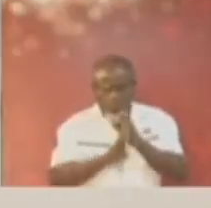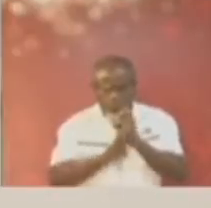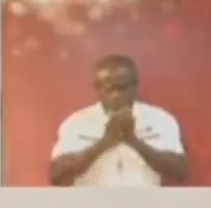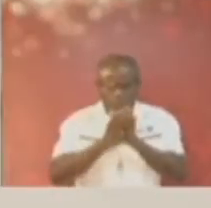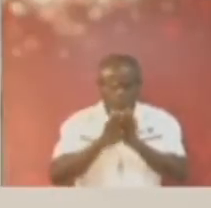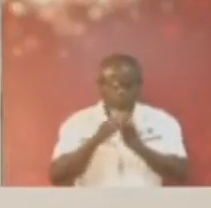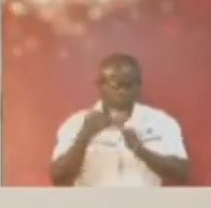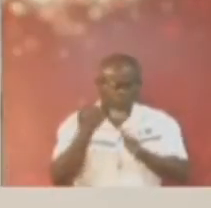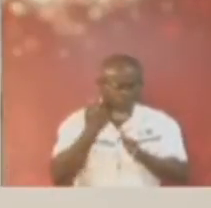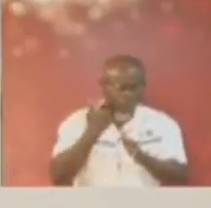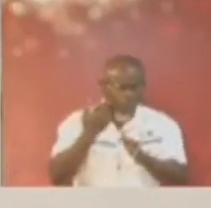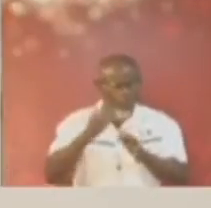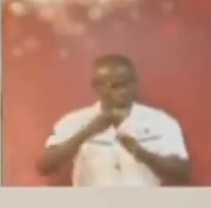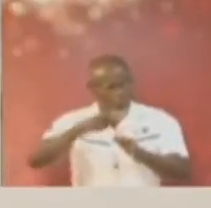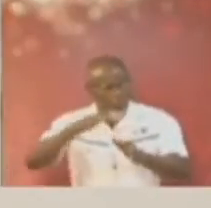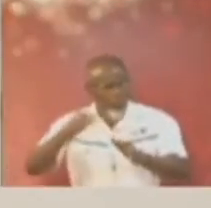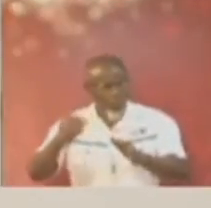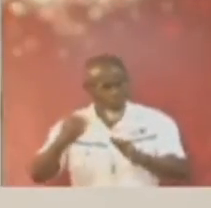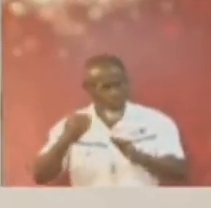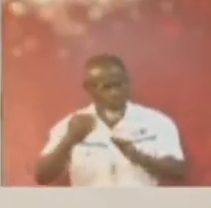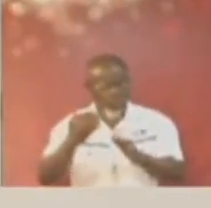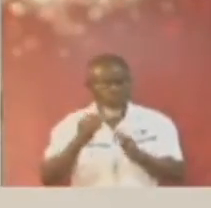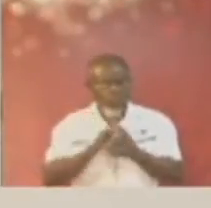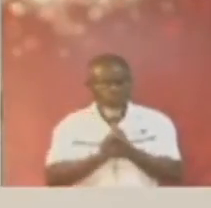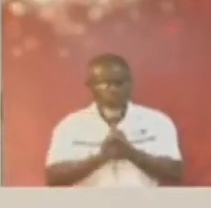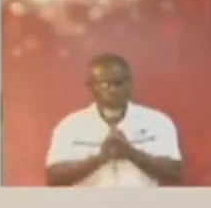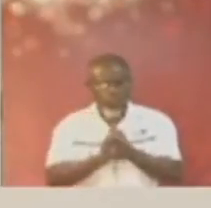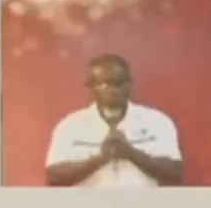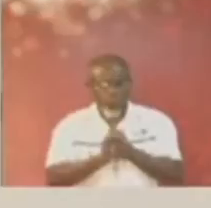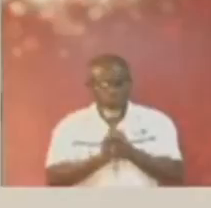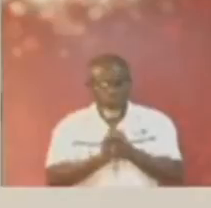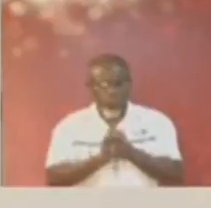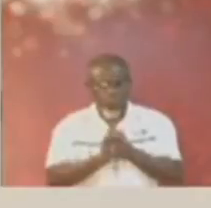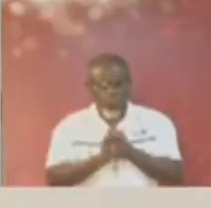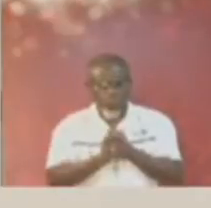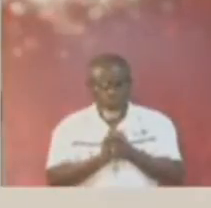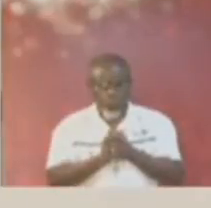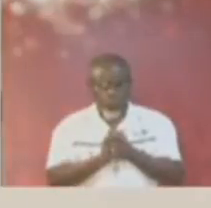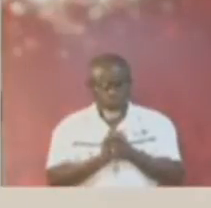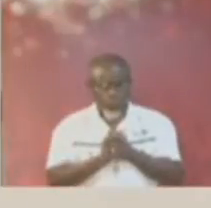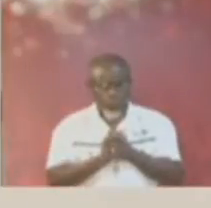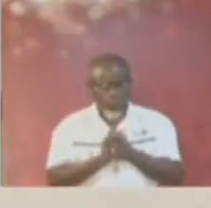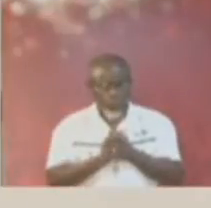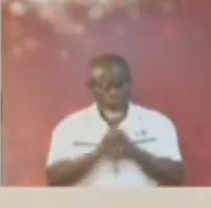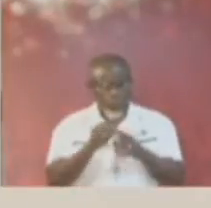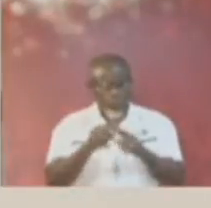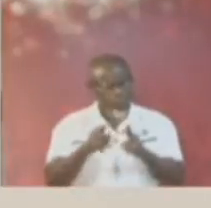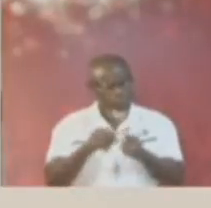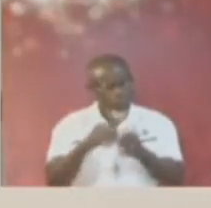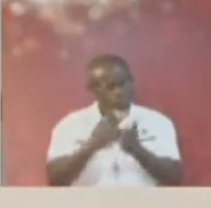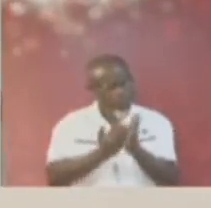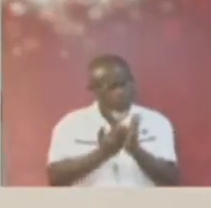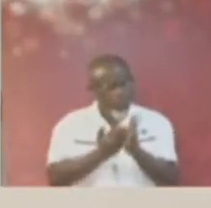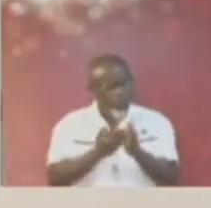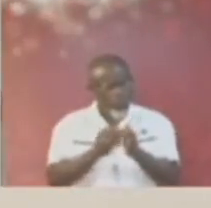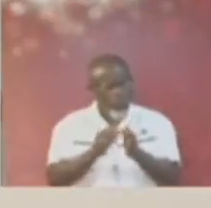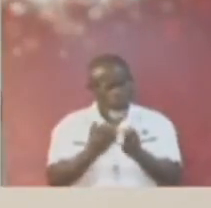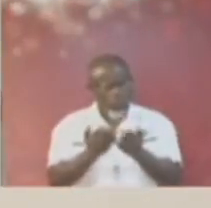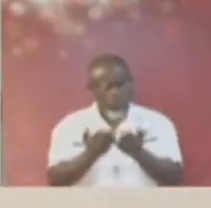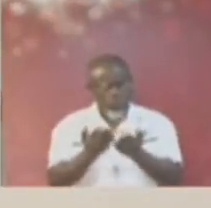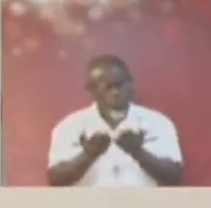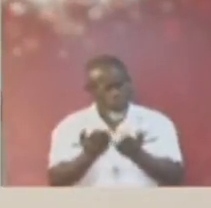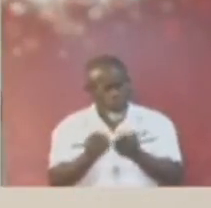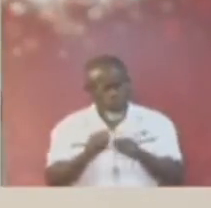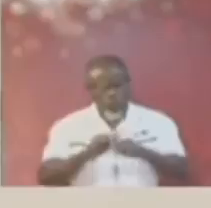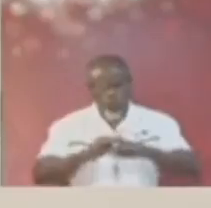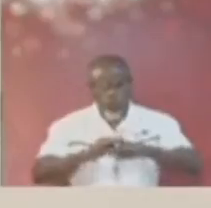would have been the official cause of death. That is information we do not have at this point in time, but as it becomes available, the necessary